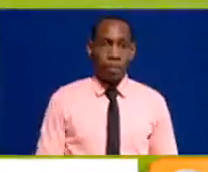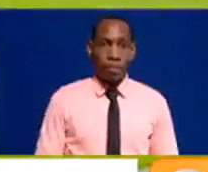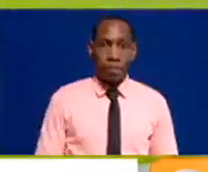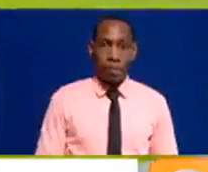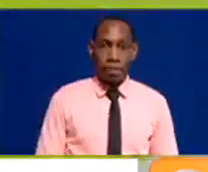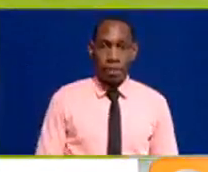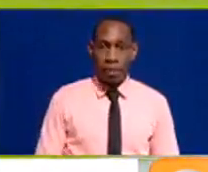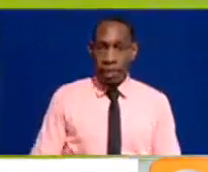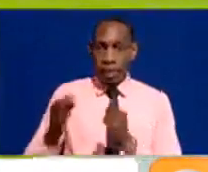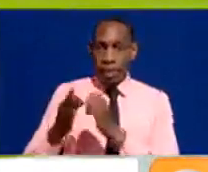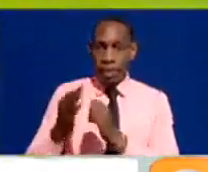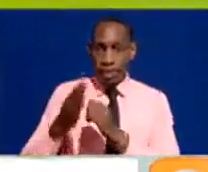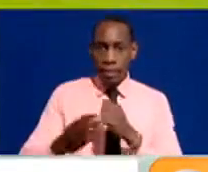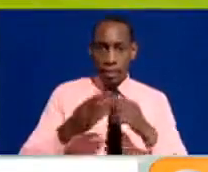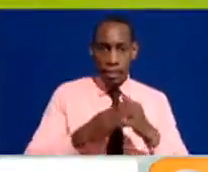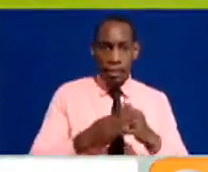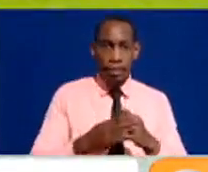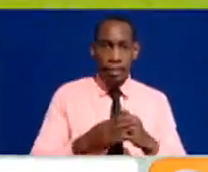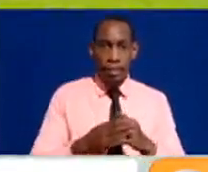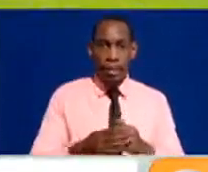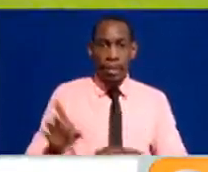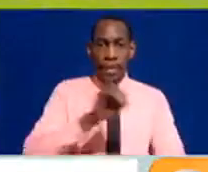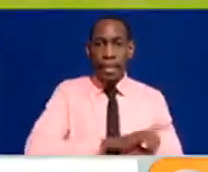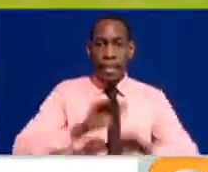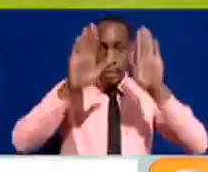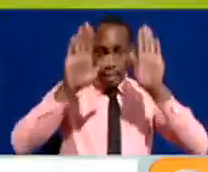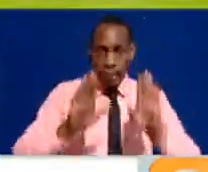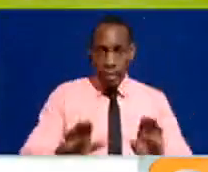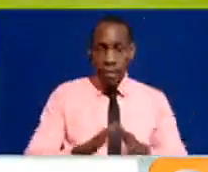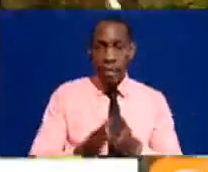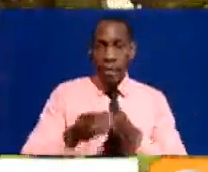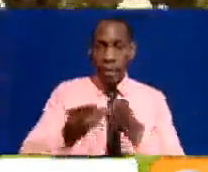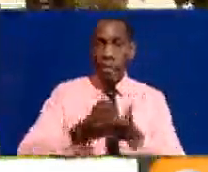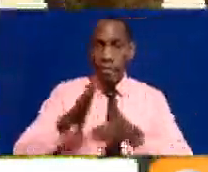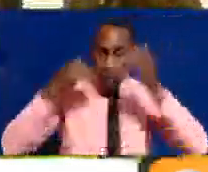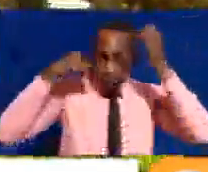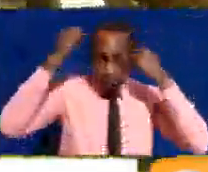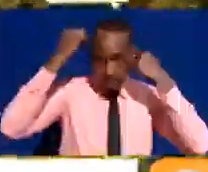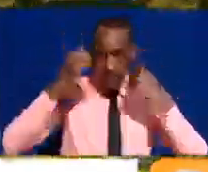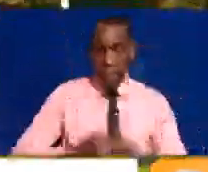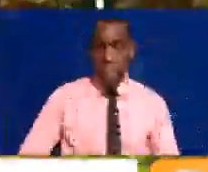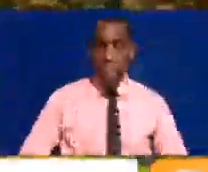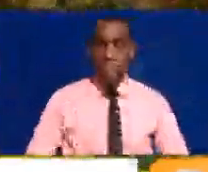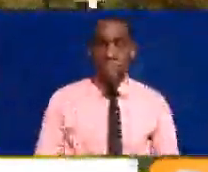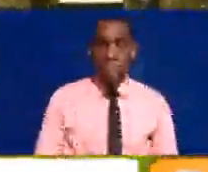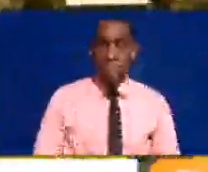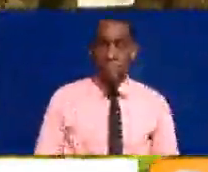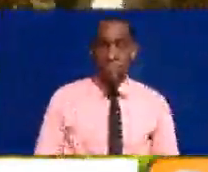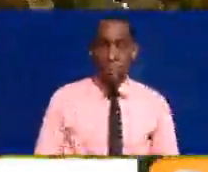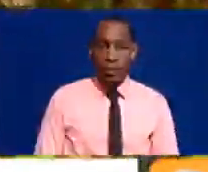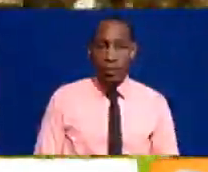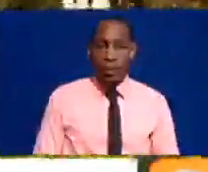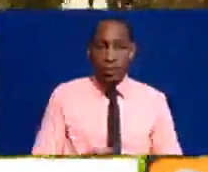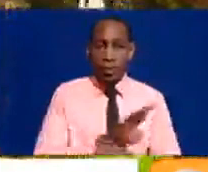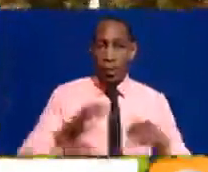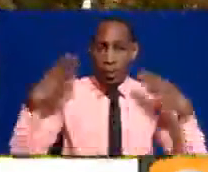Tuesday, the 13th of September, is a day that will be significantly conducted by the military. The full dress